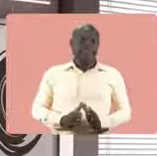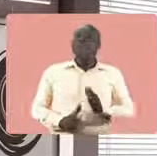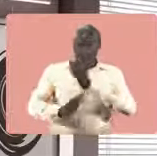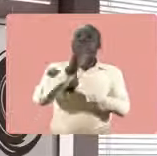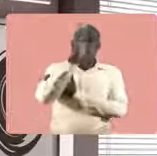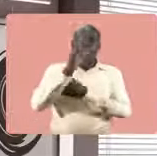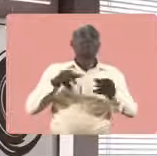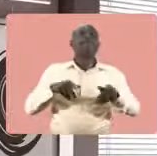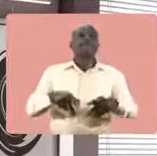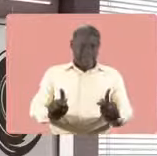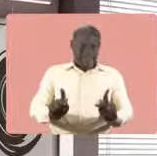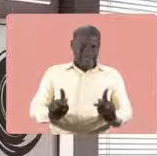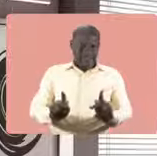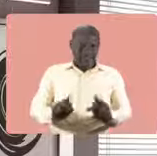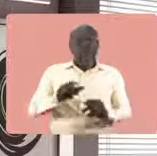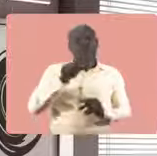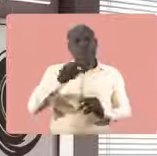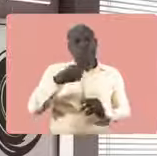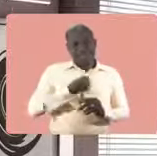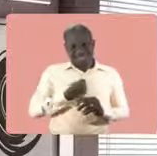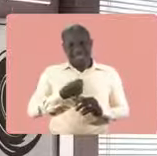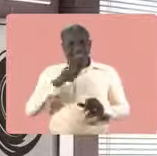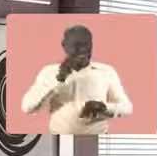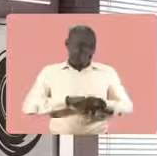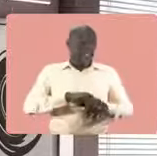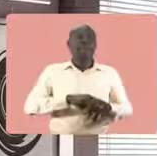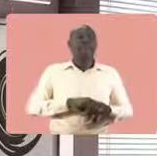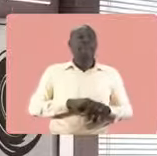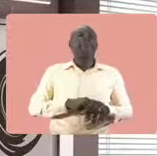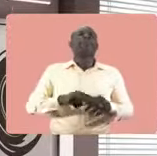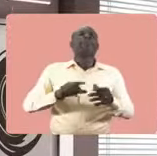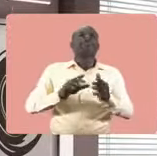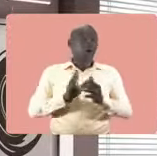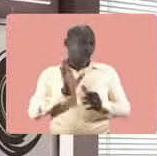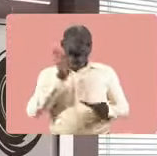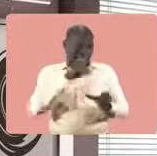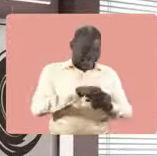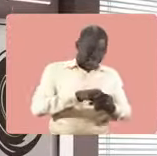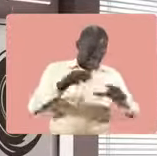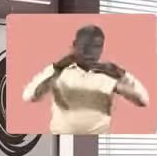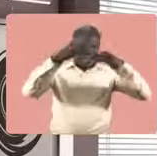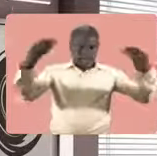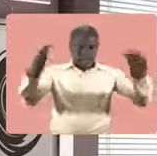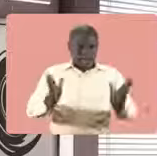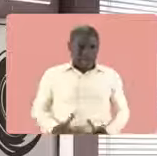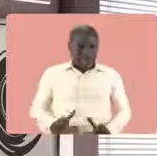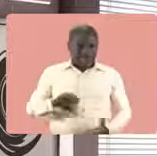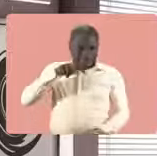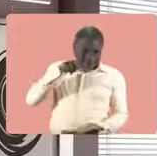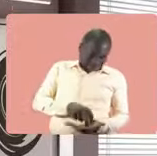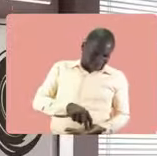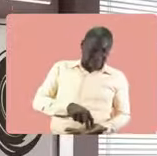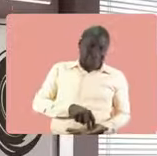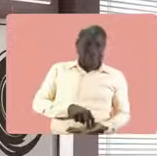enti awrade bo a se eda no so na se wo ko ekogina adaka no mu a ya den krata mienu ana beto ama